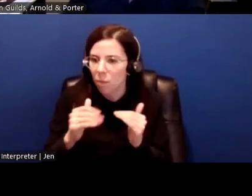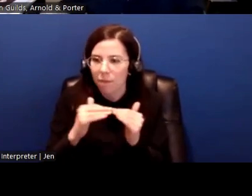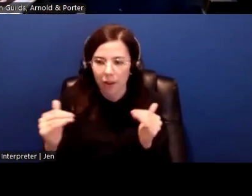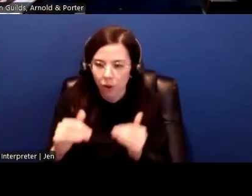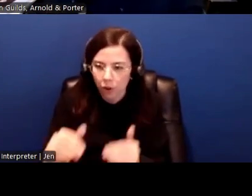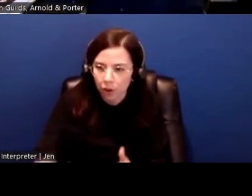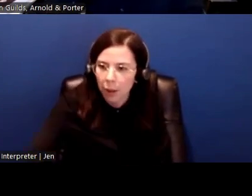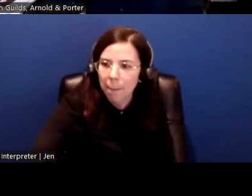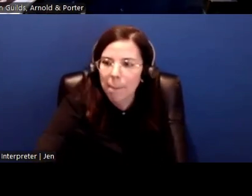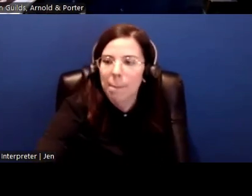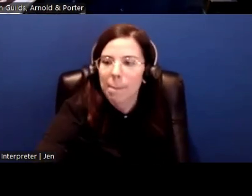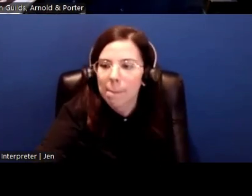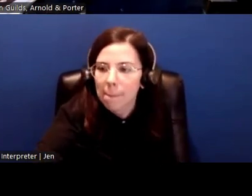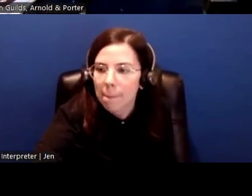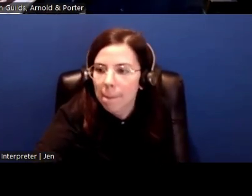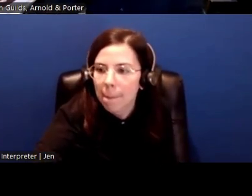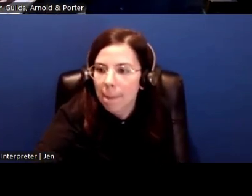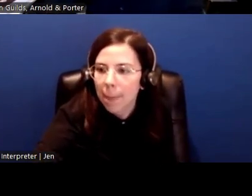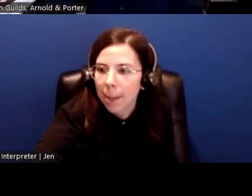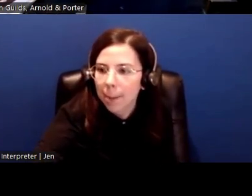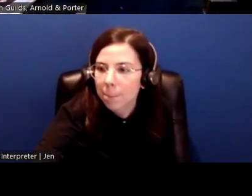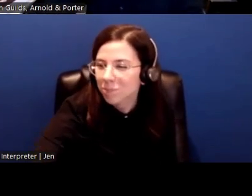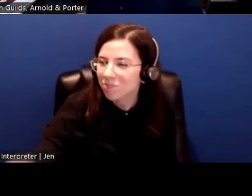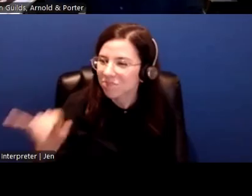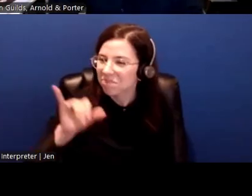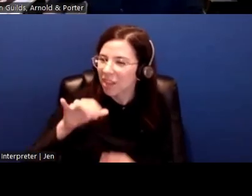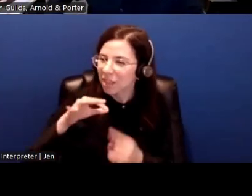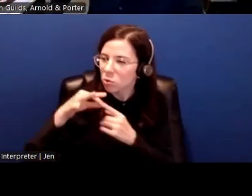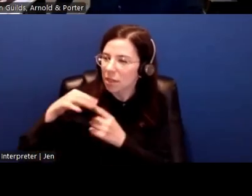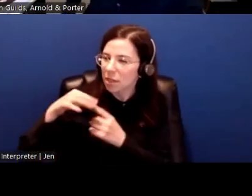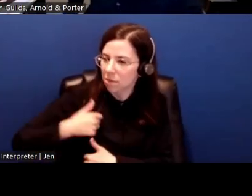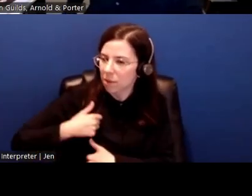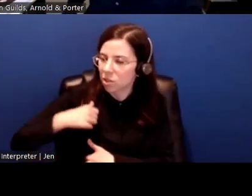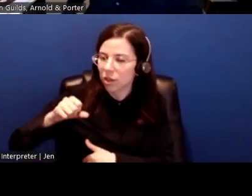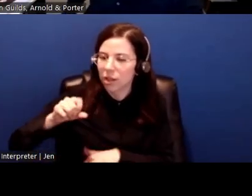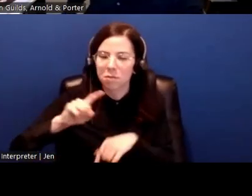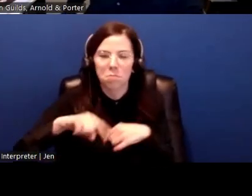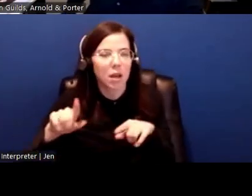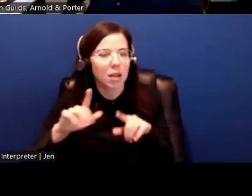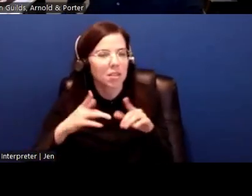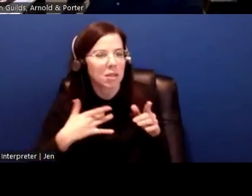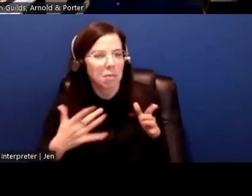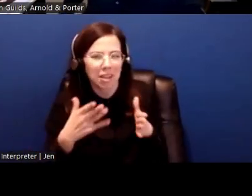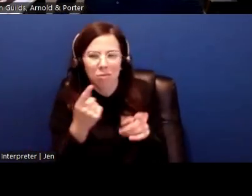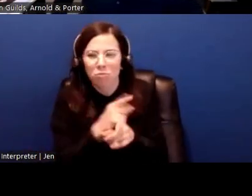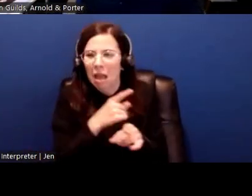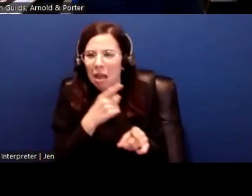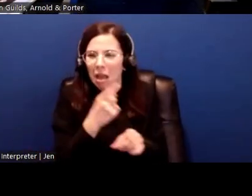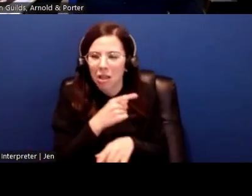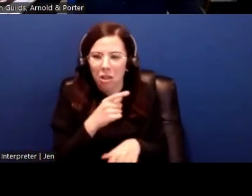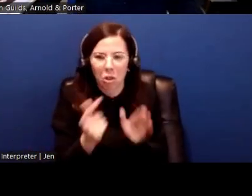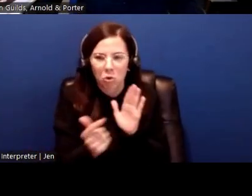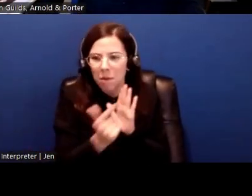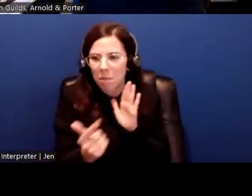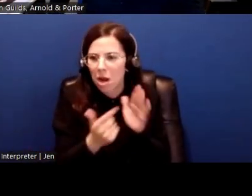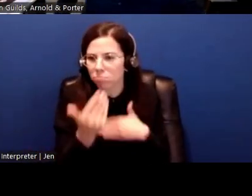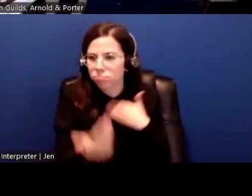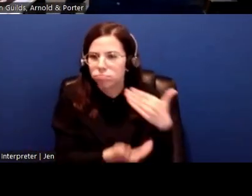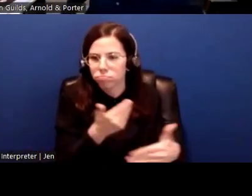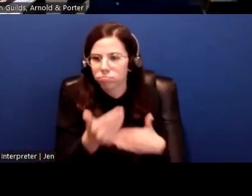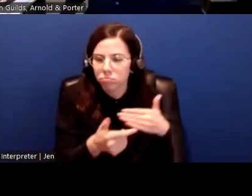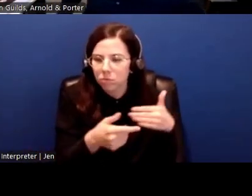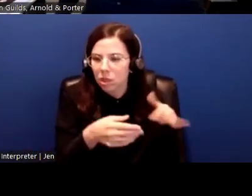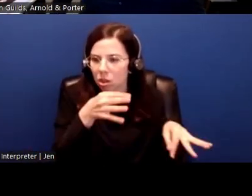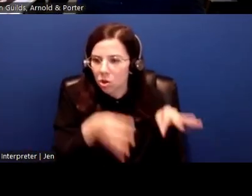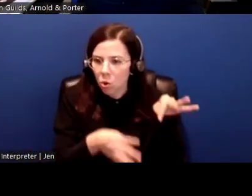Those types of motions are unique to the military, but by and large, these are usually general criminal procedure motions of which your client may have direct